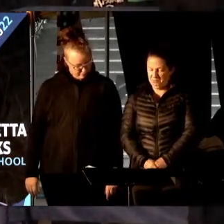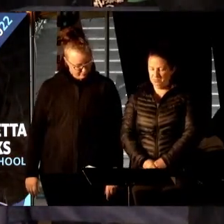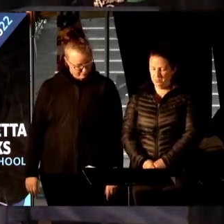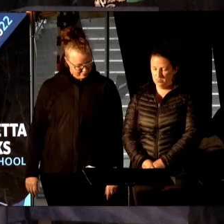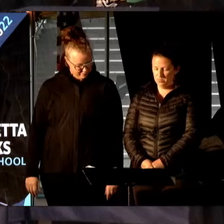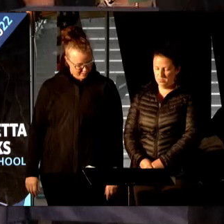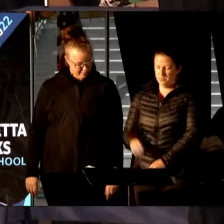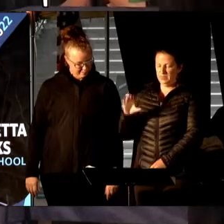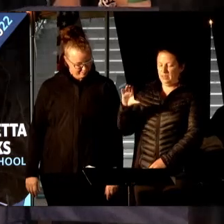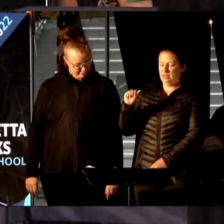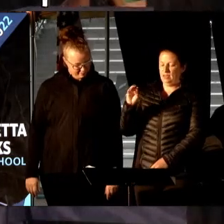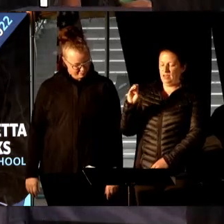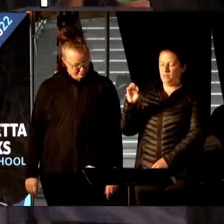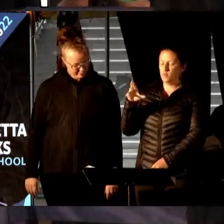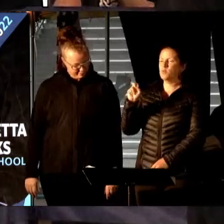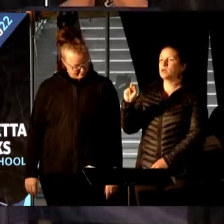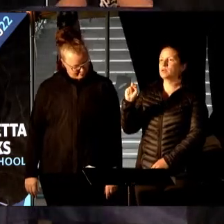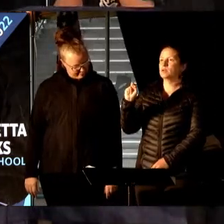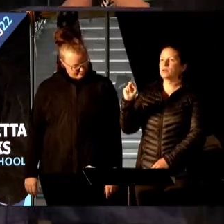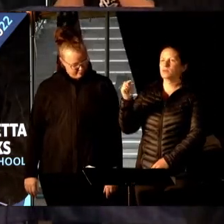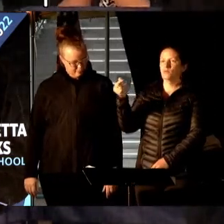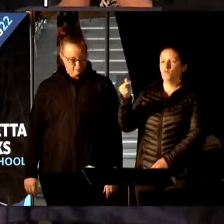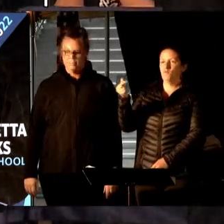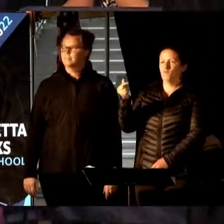Cameron Grover.